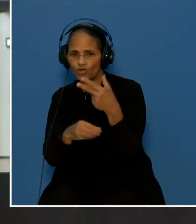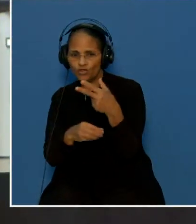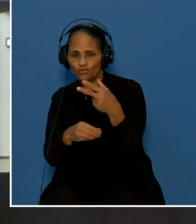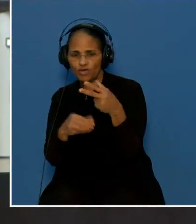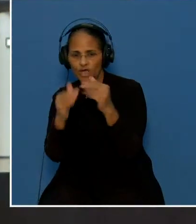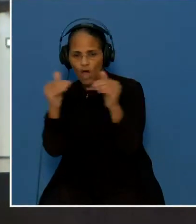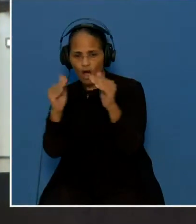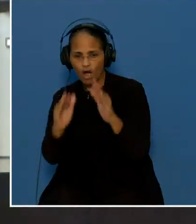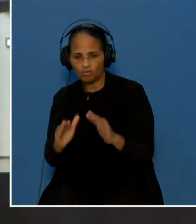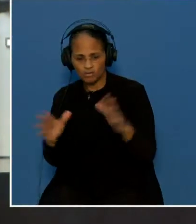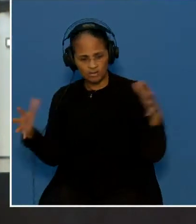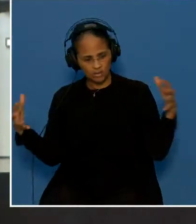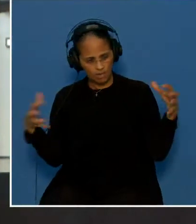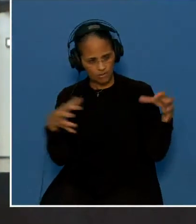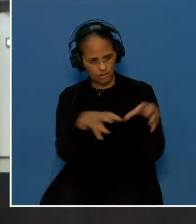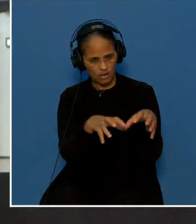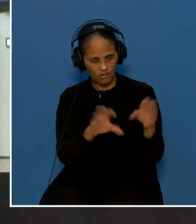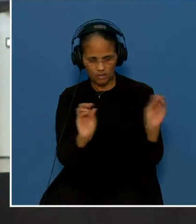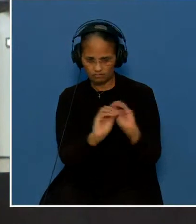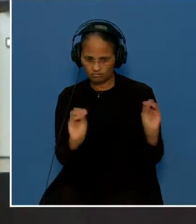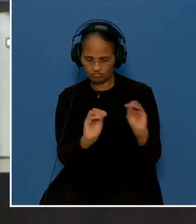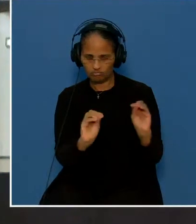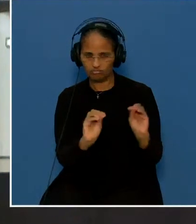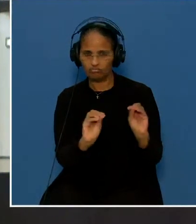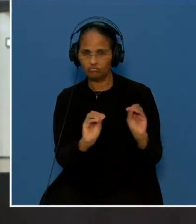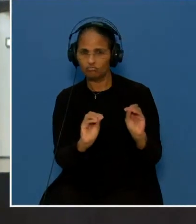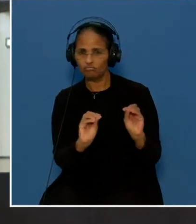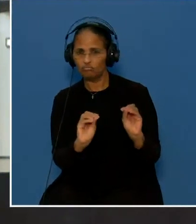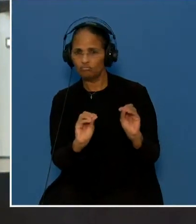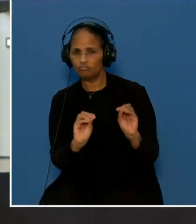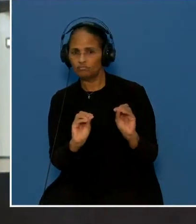households coming together.